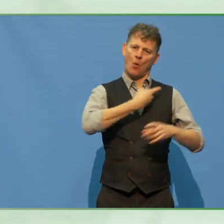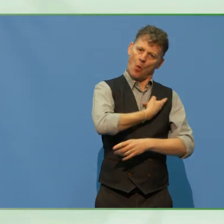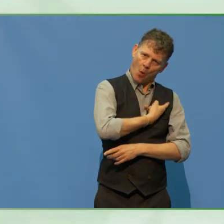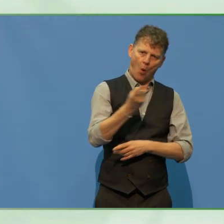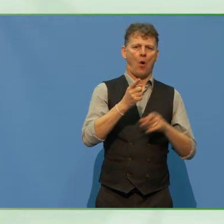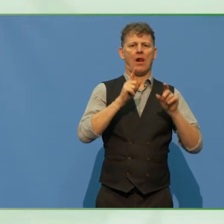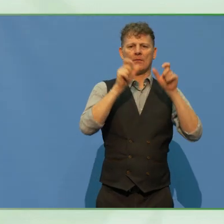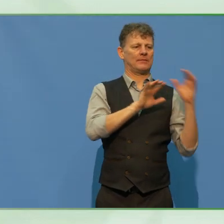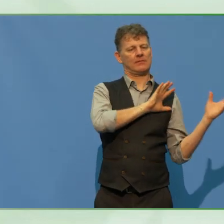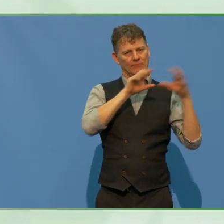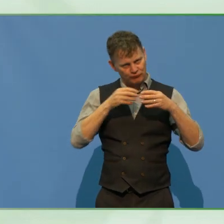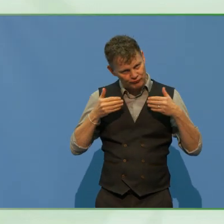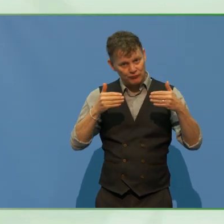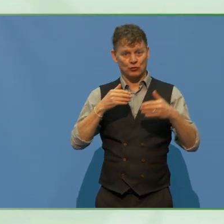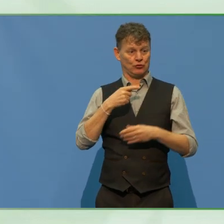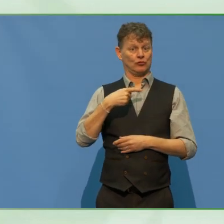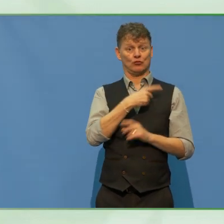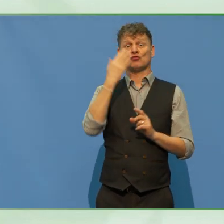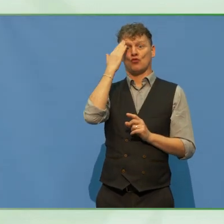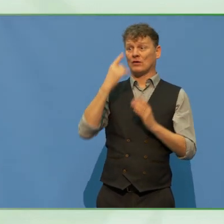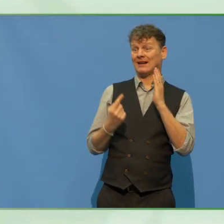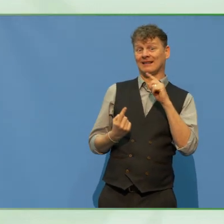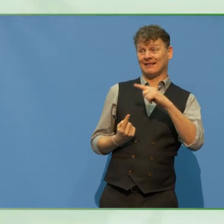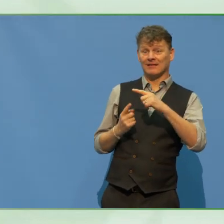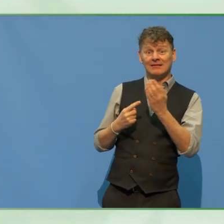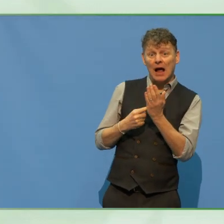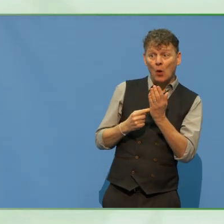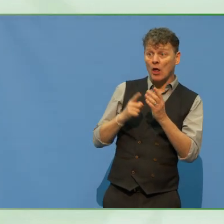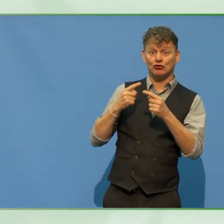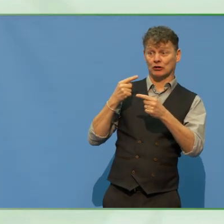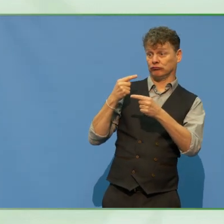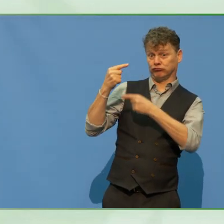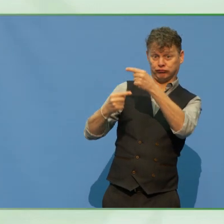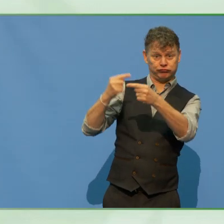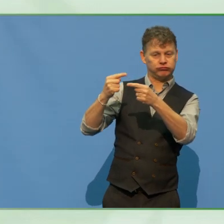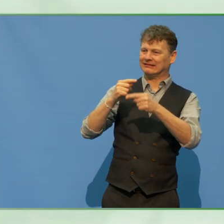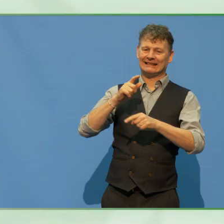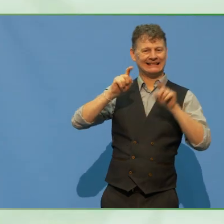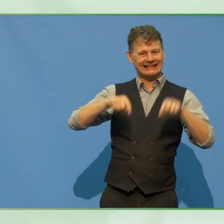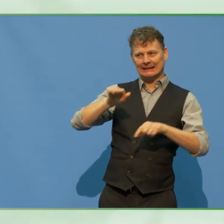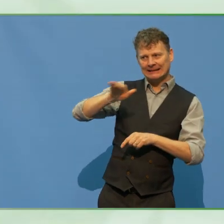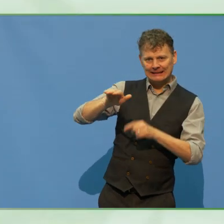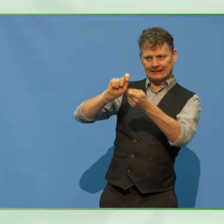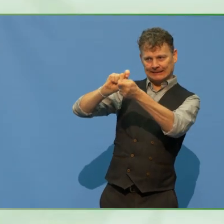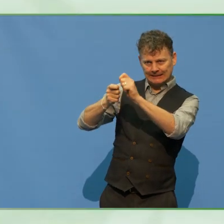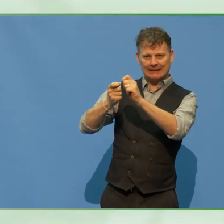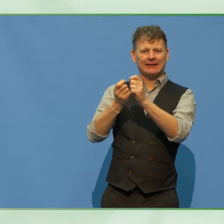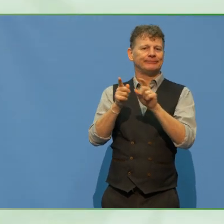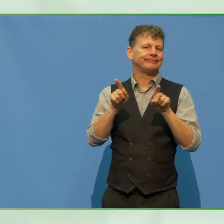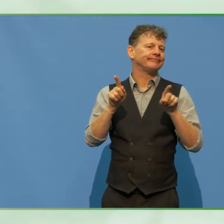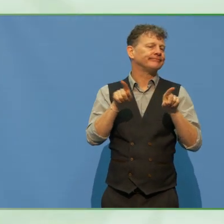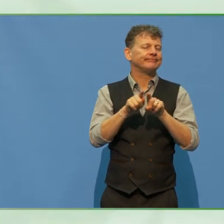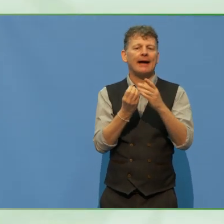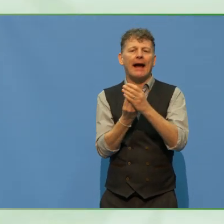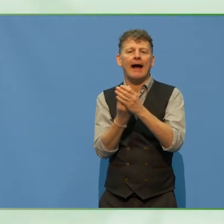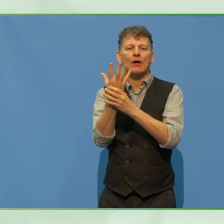acknowledging that when technology is developed, oftentimes it needs iteration, it needs evolution, and fundamentally it needs to hear